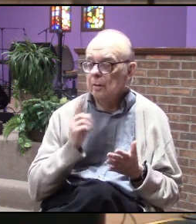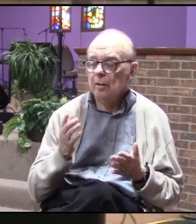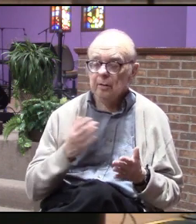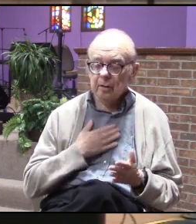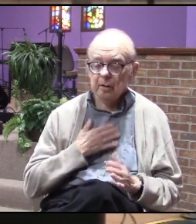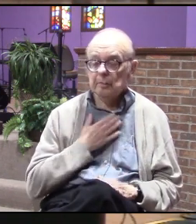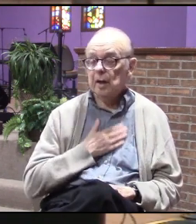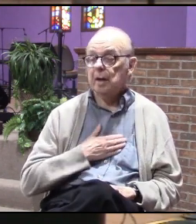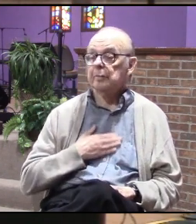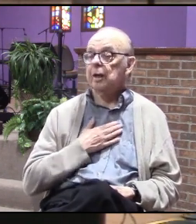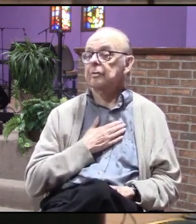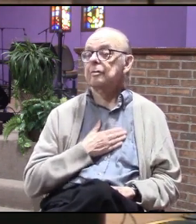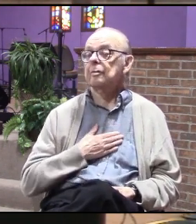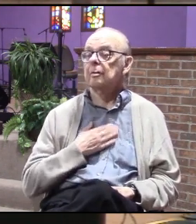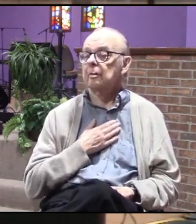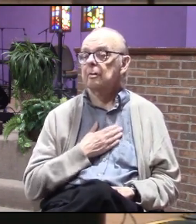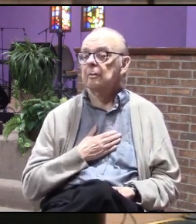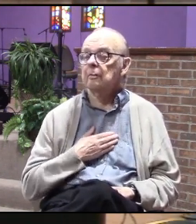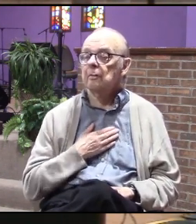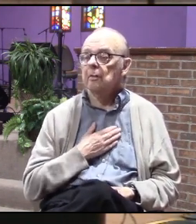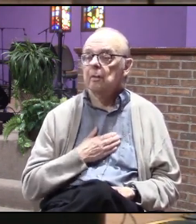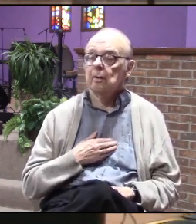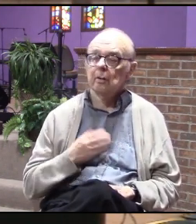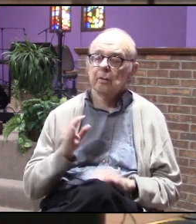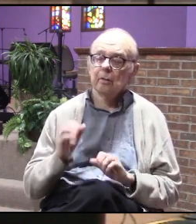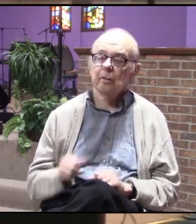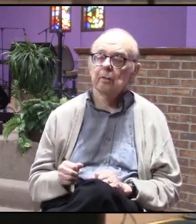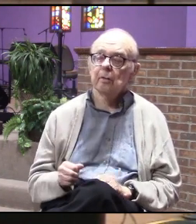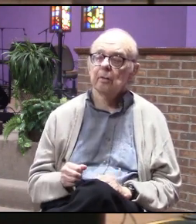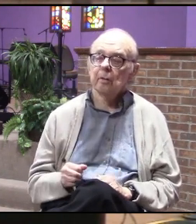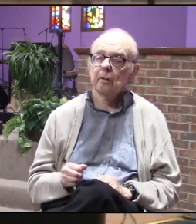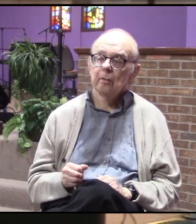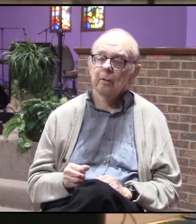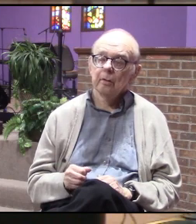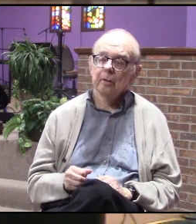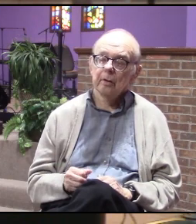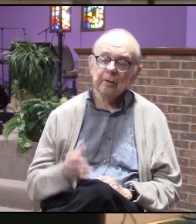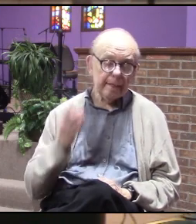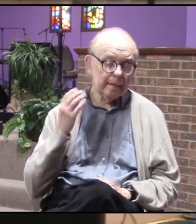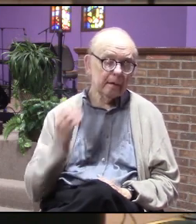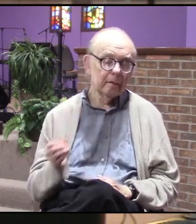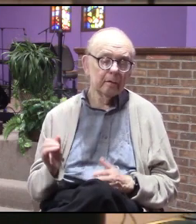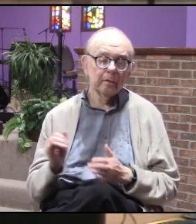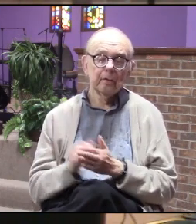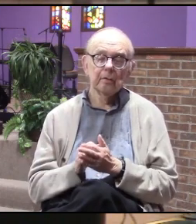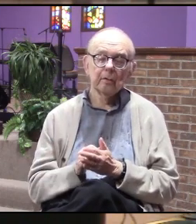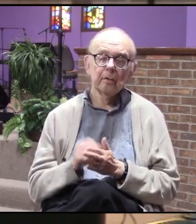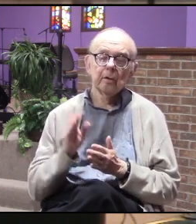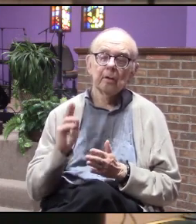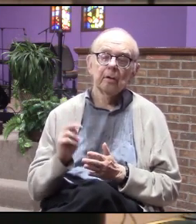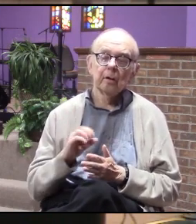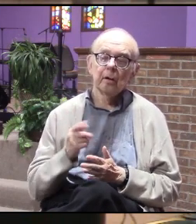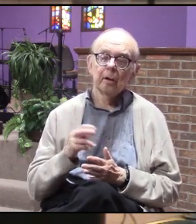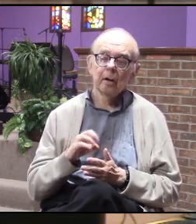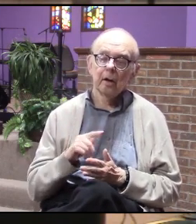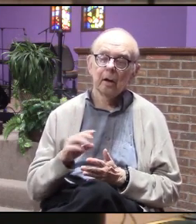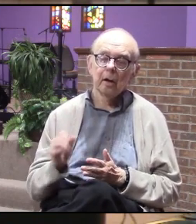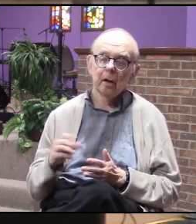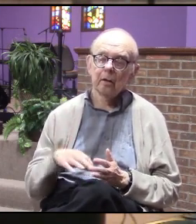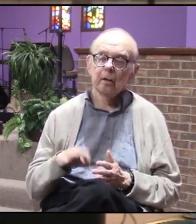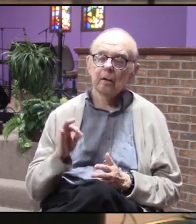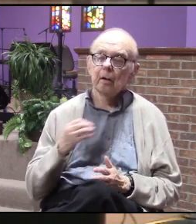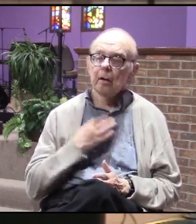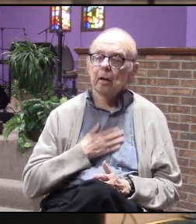my pleasure to be able to experience the Eucharist, to find